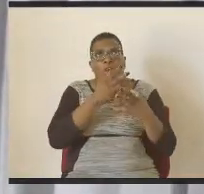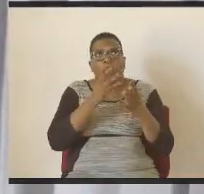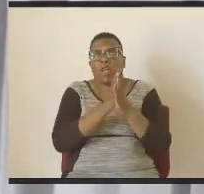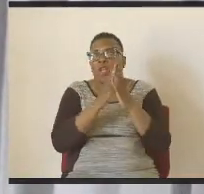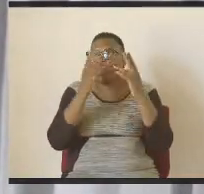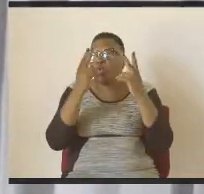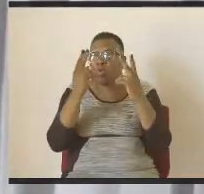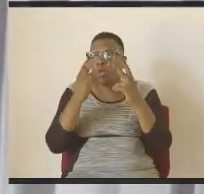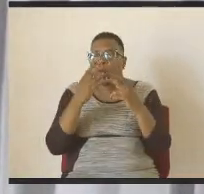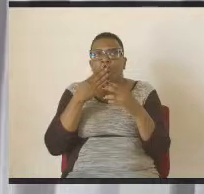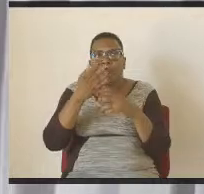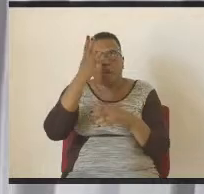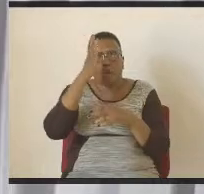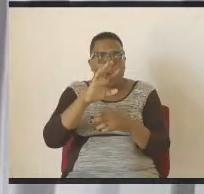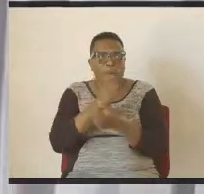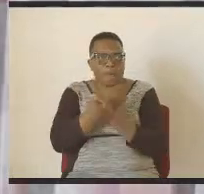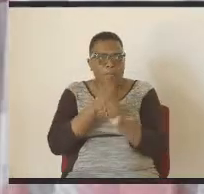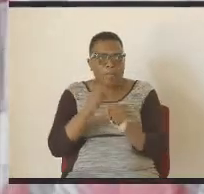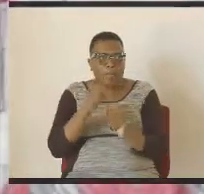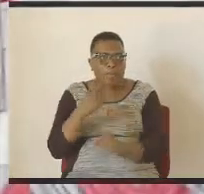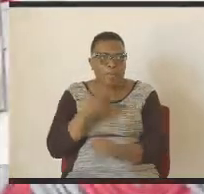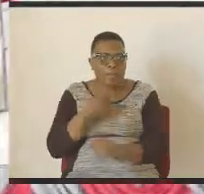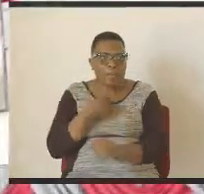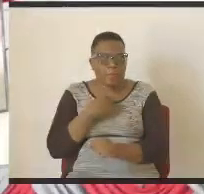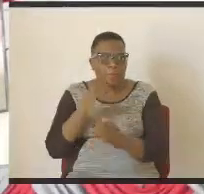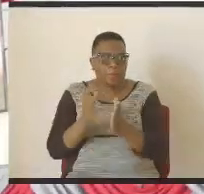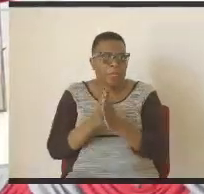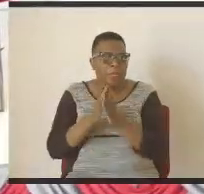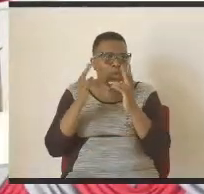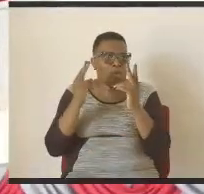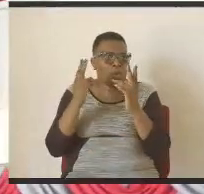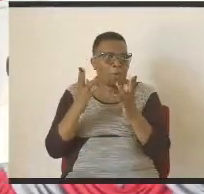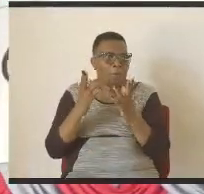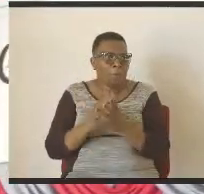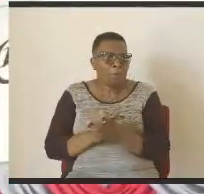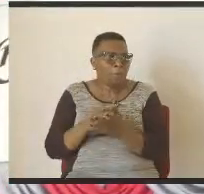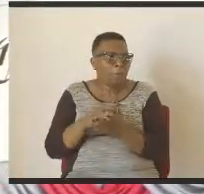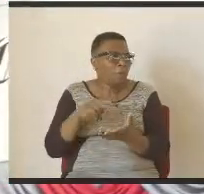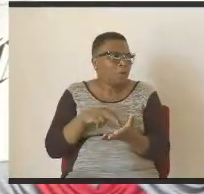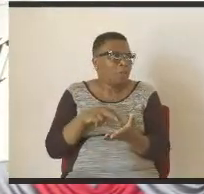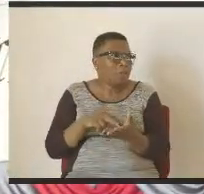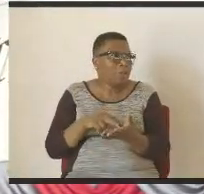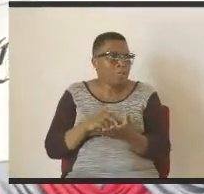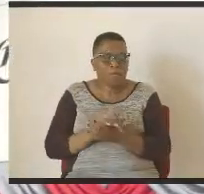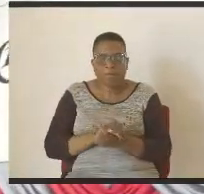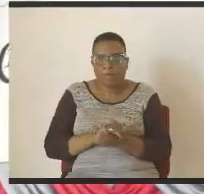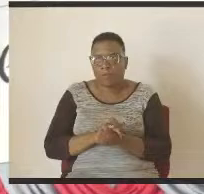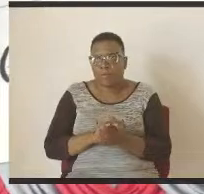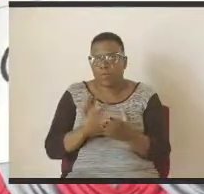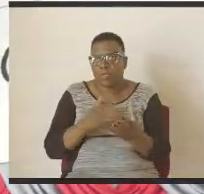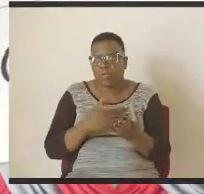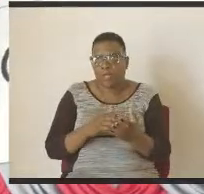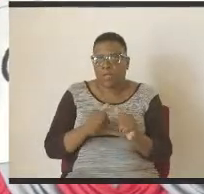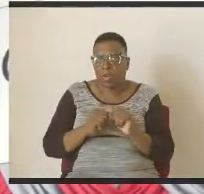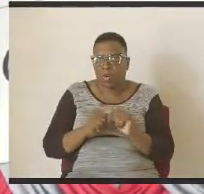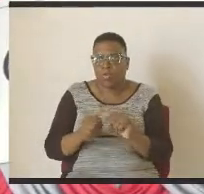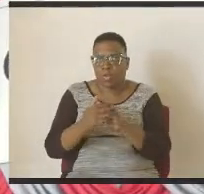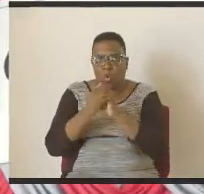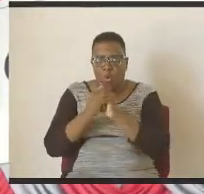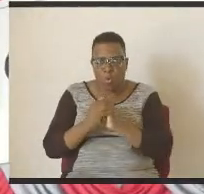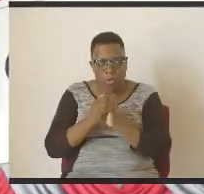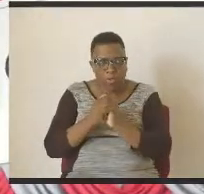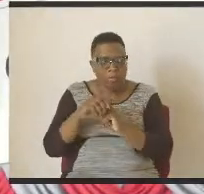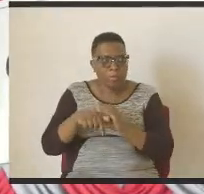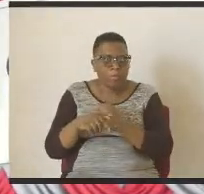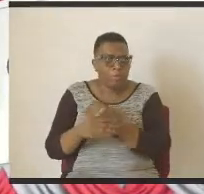me. Hallelujah. Amen. You may stand with us, church, if you can, as we continue our worship this morning.